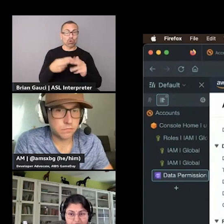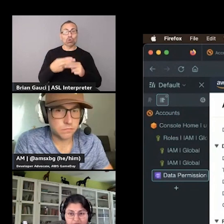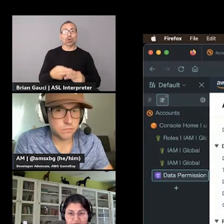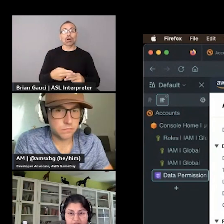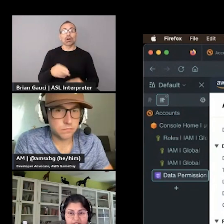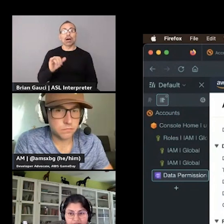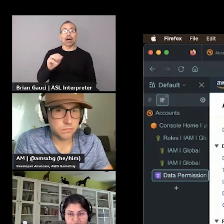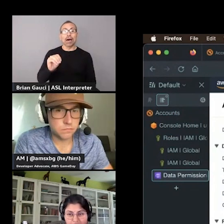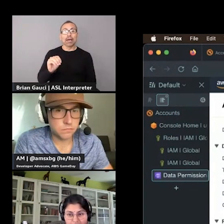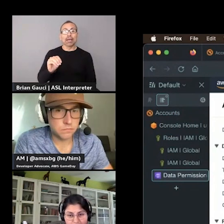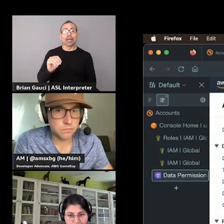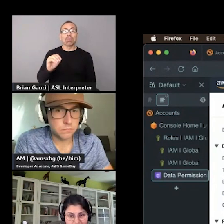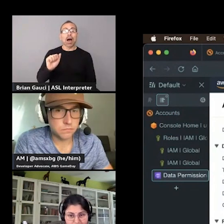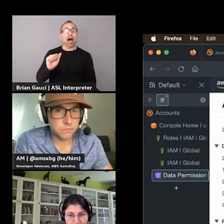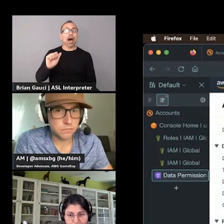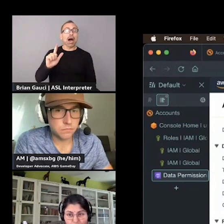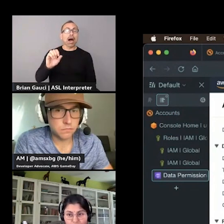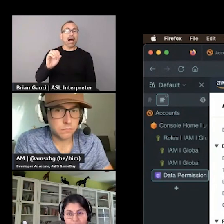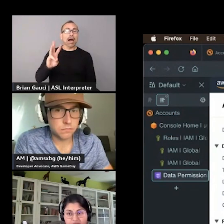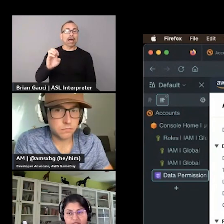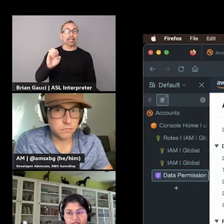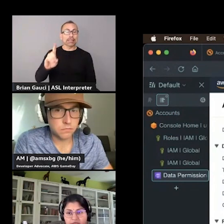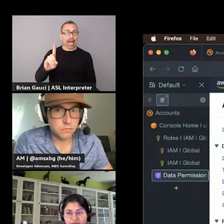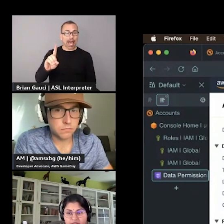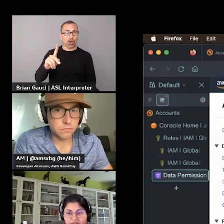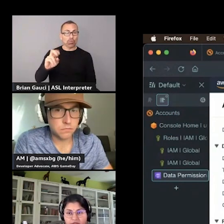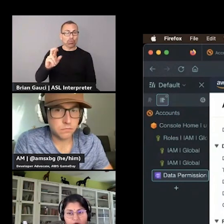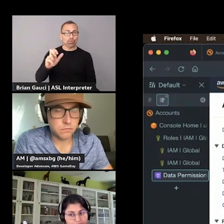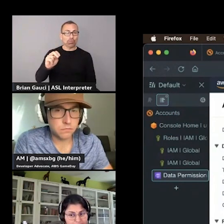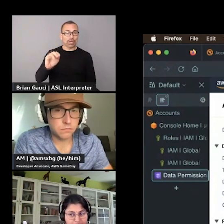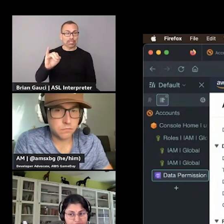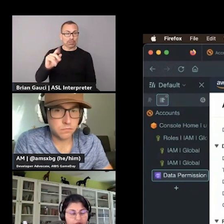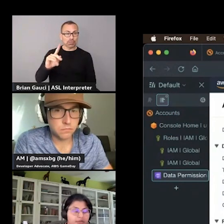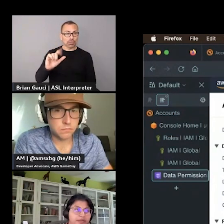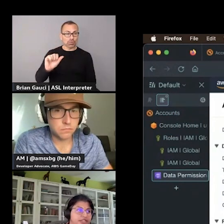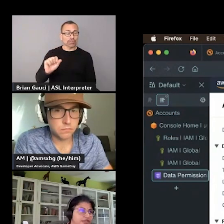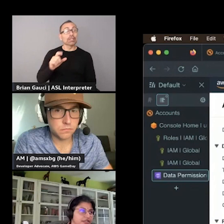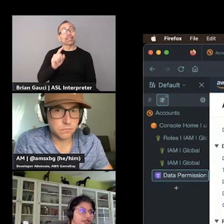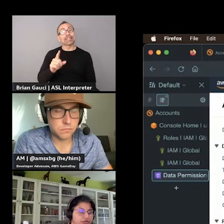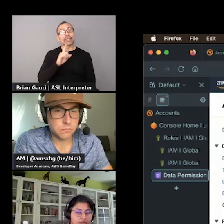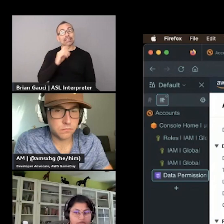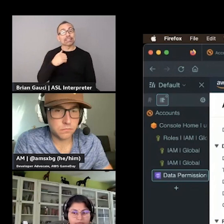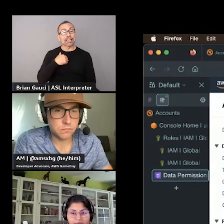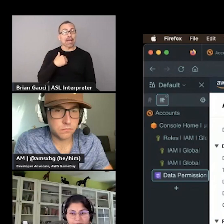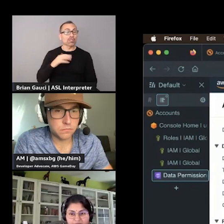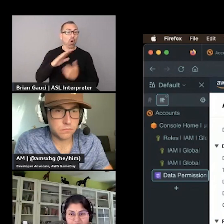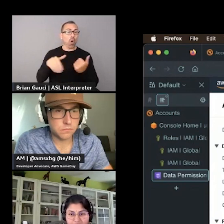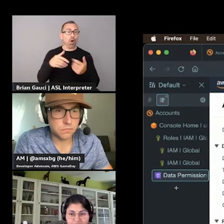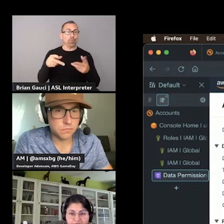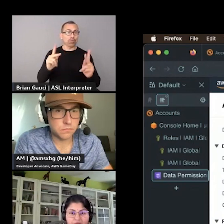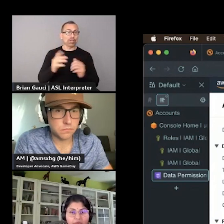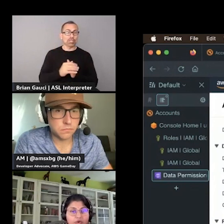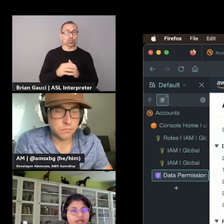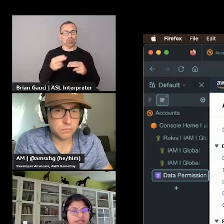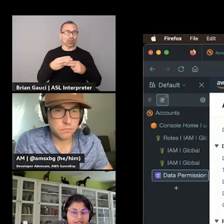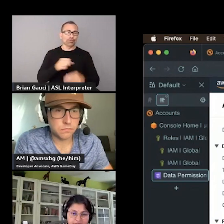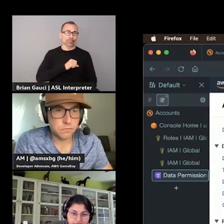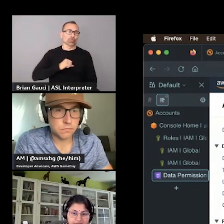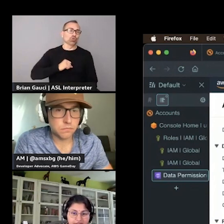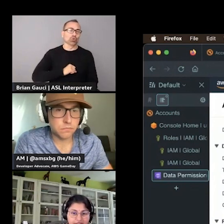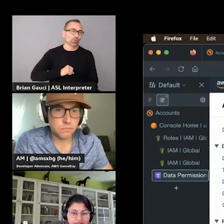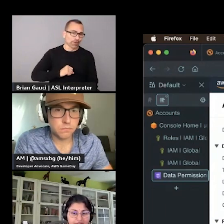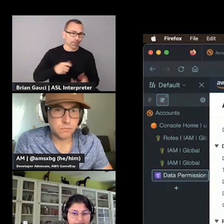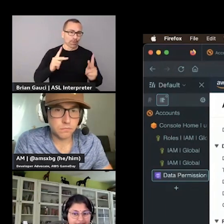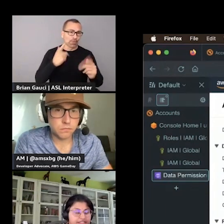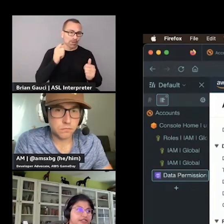permission. This is a IAM group with all permissions. All permissions is also called super permissions. What